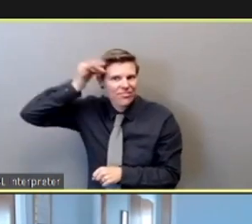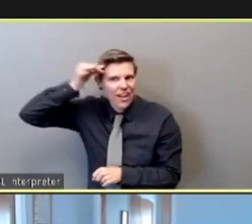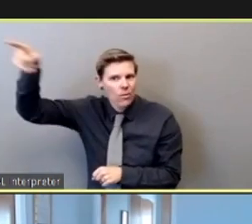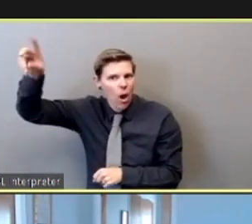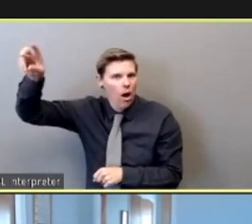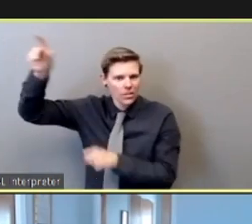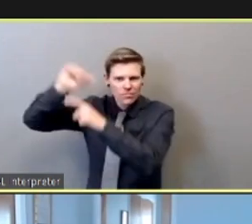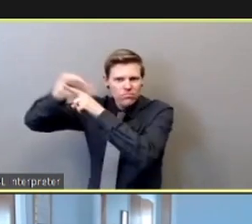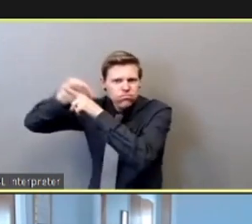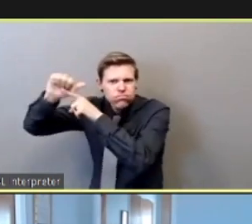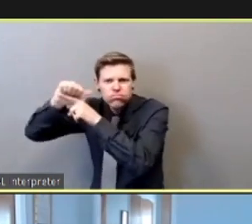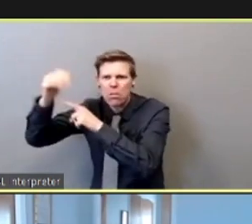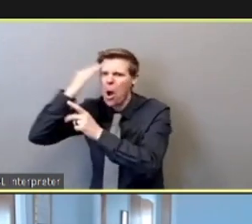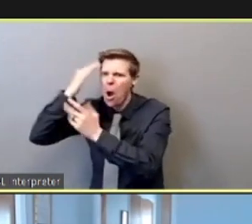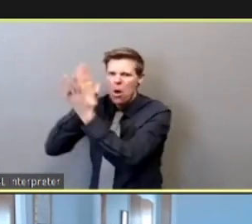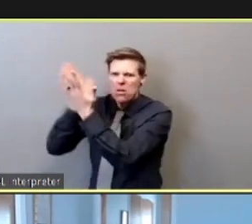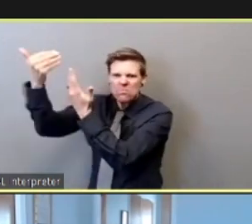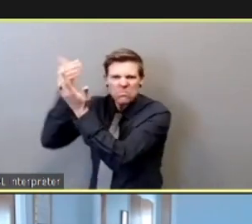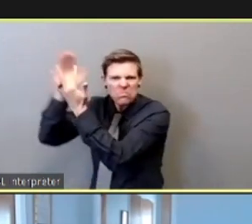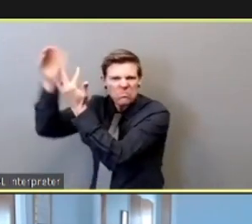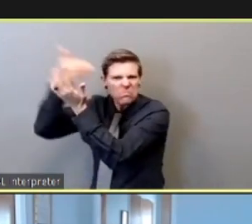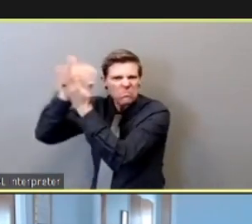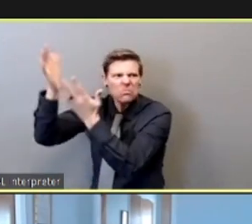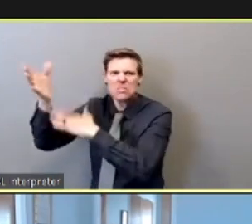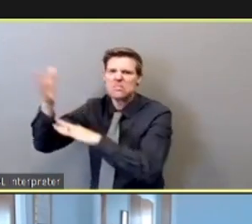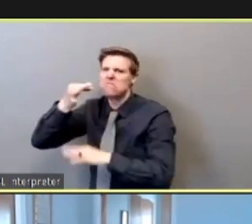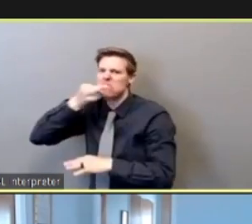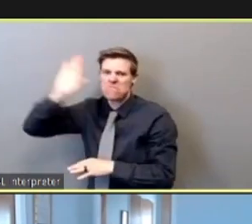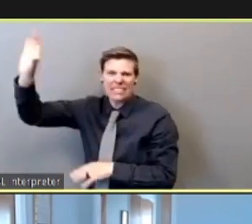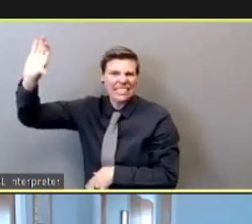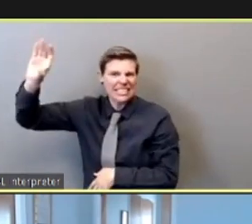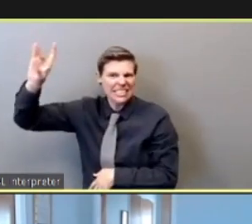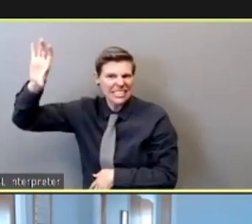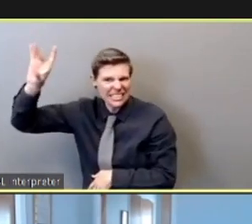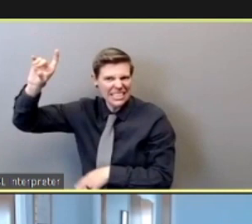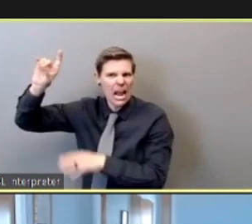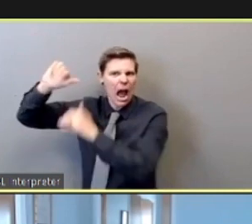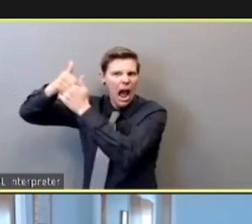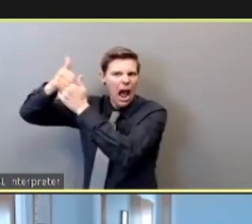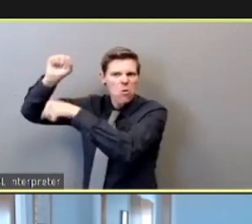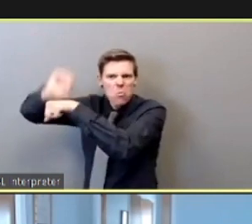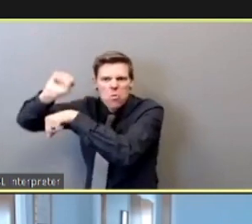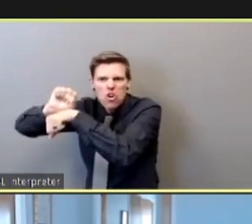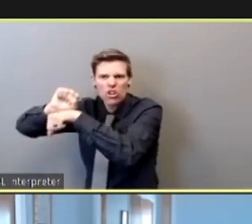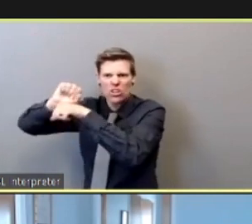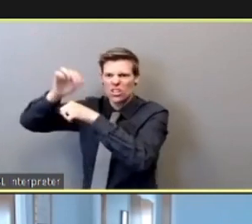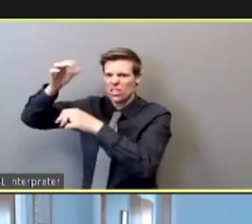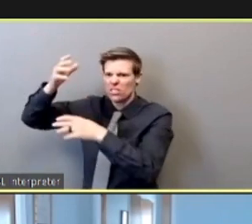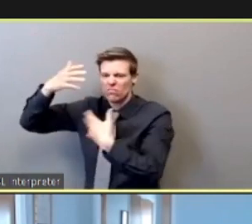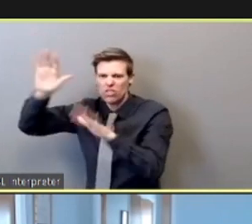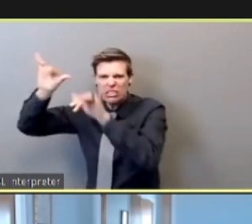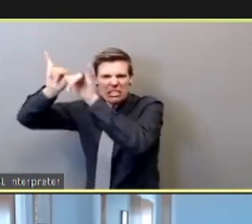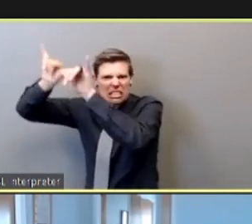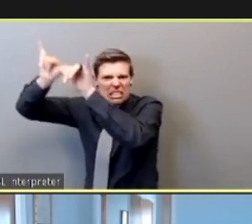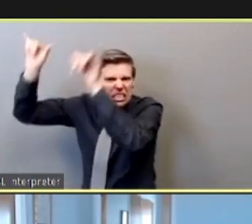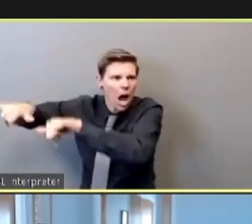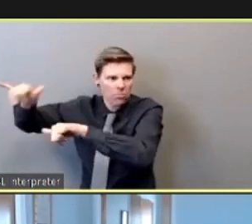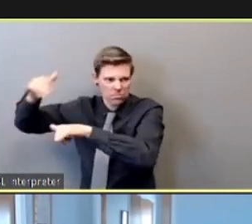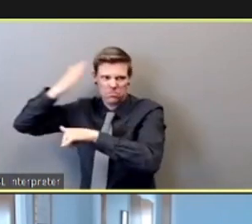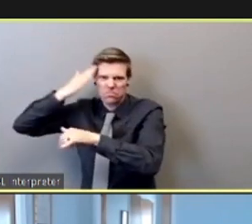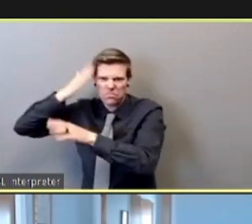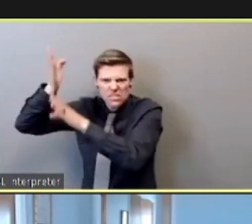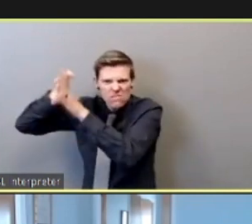the CDC's prestigious Epidemic Intelligence Service. And since that time, she has focused her career on global